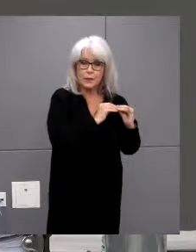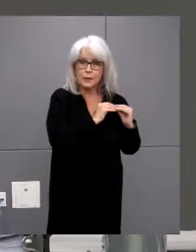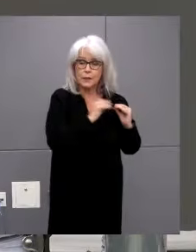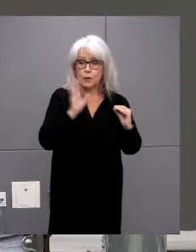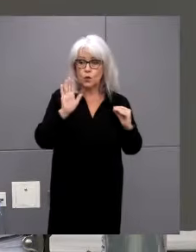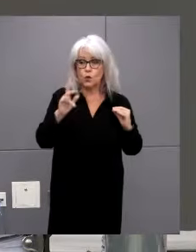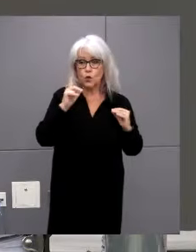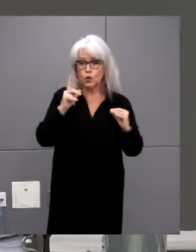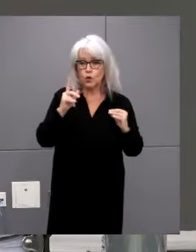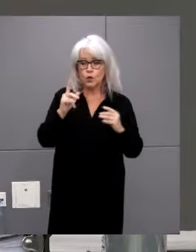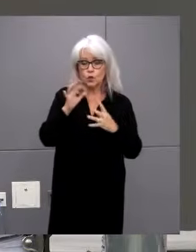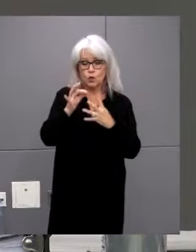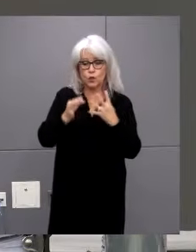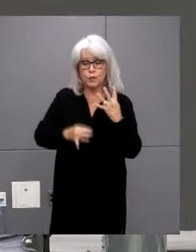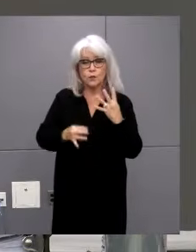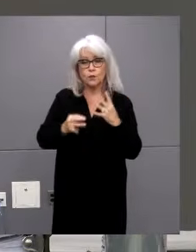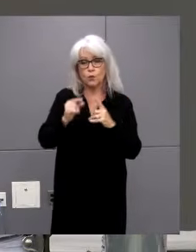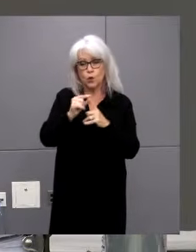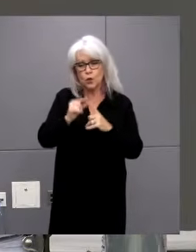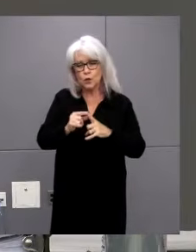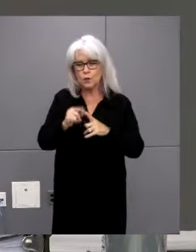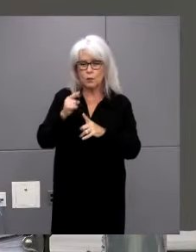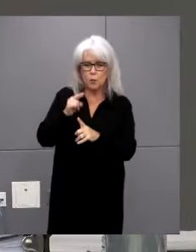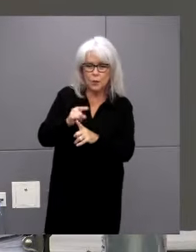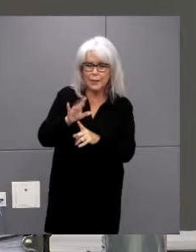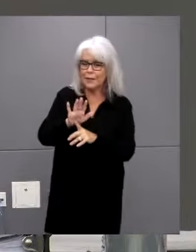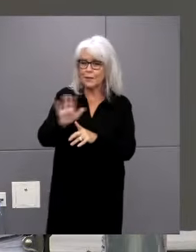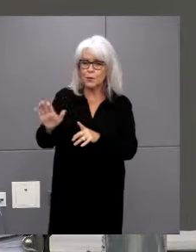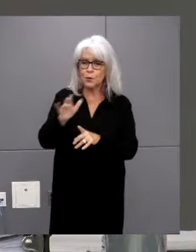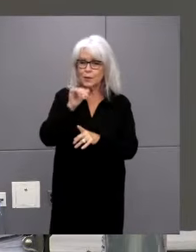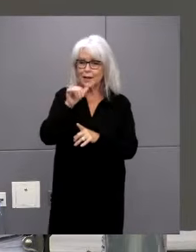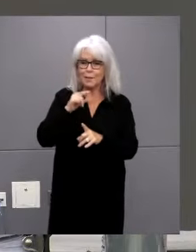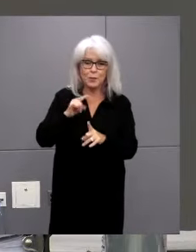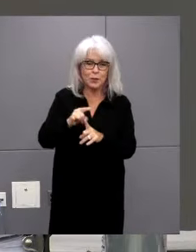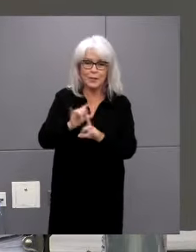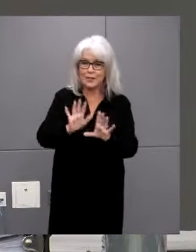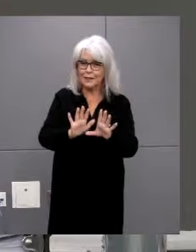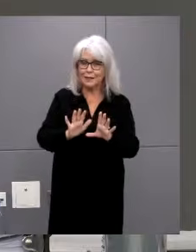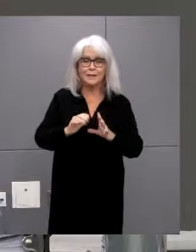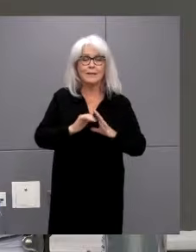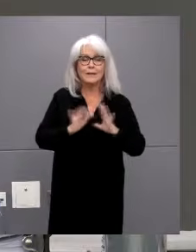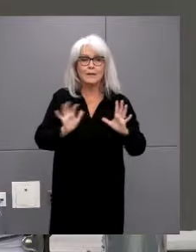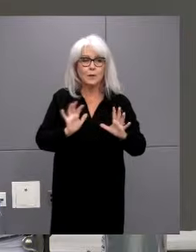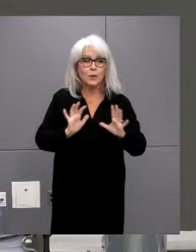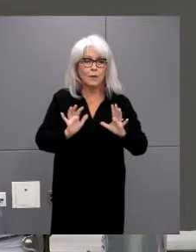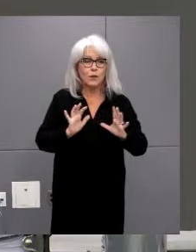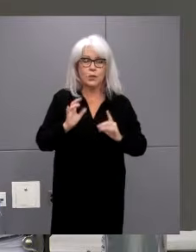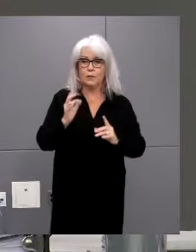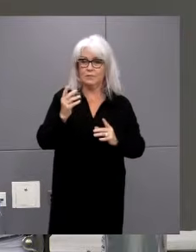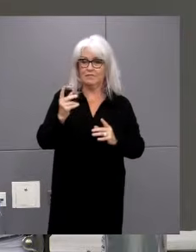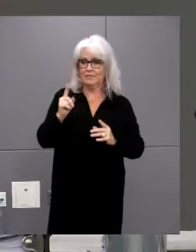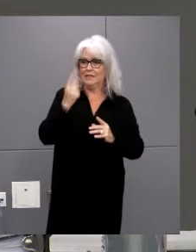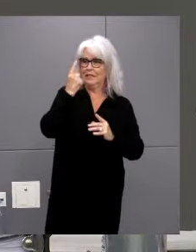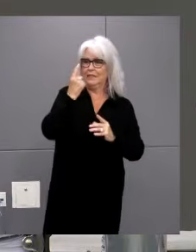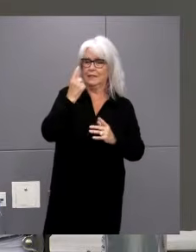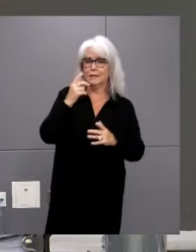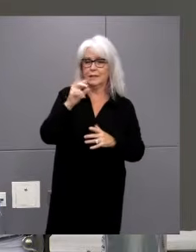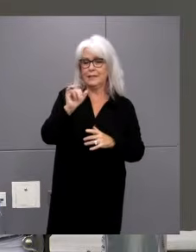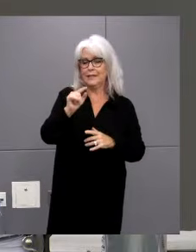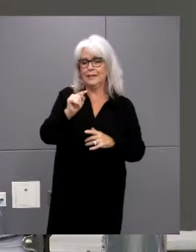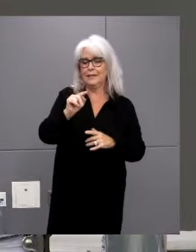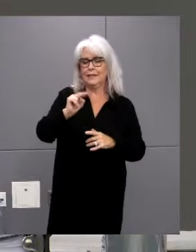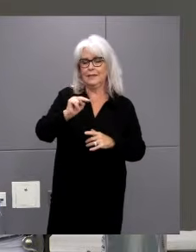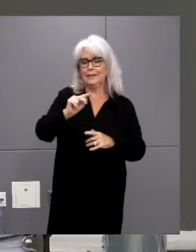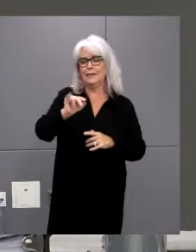choice of words of bullying or what, you weren't bullied. I didn't say that. No, or whatever. Intimidation.